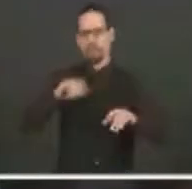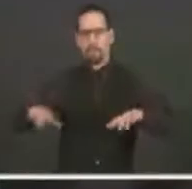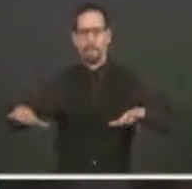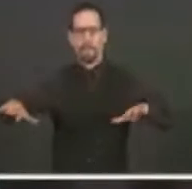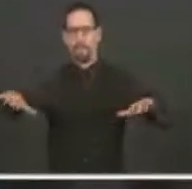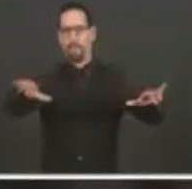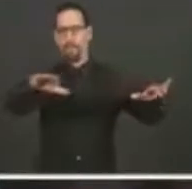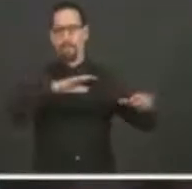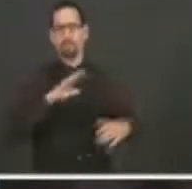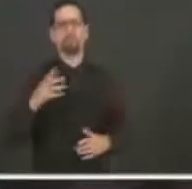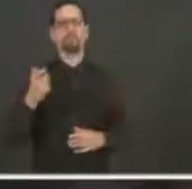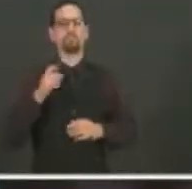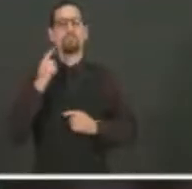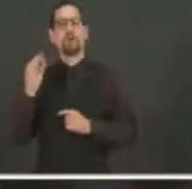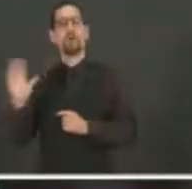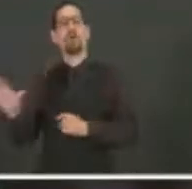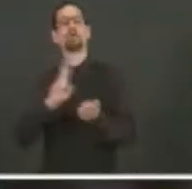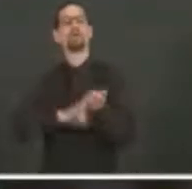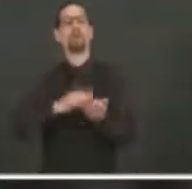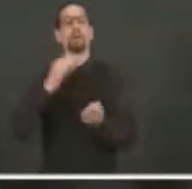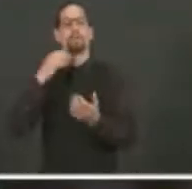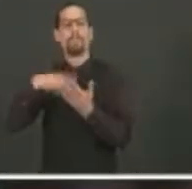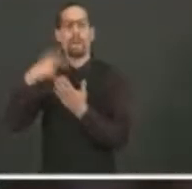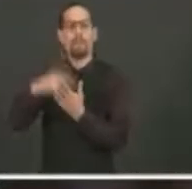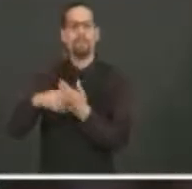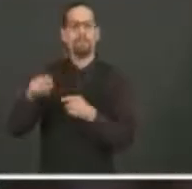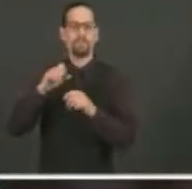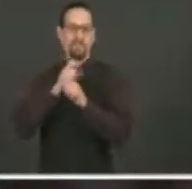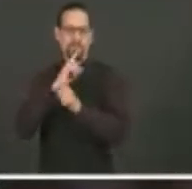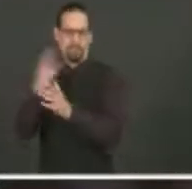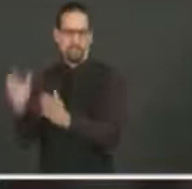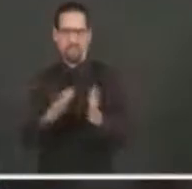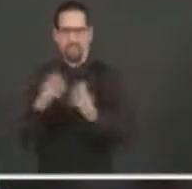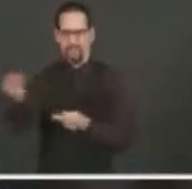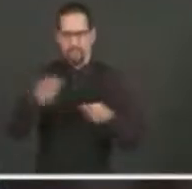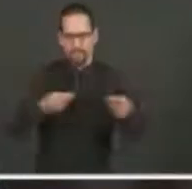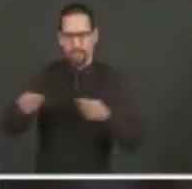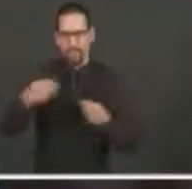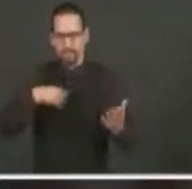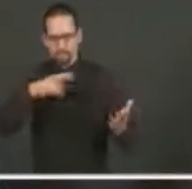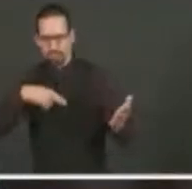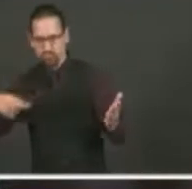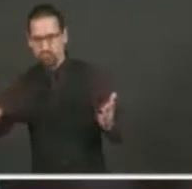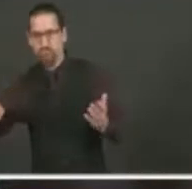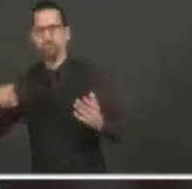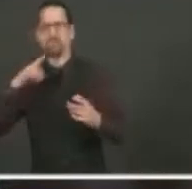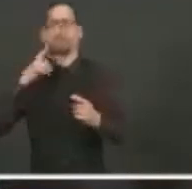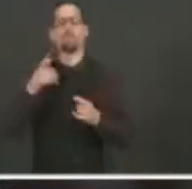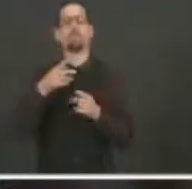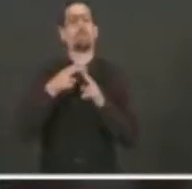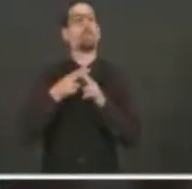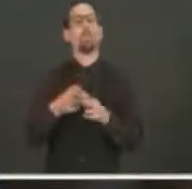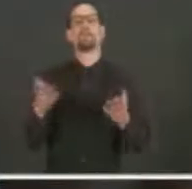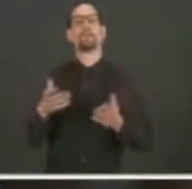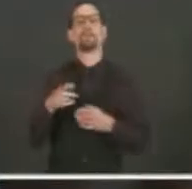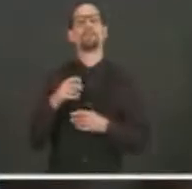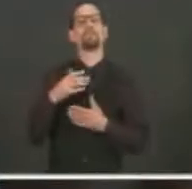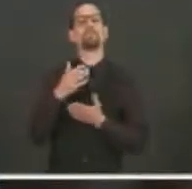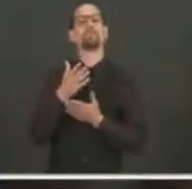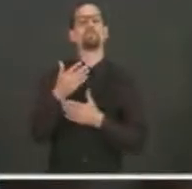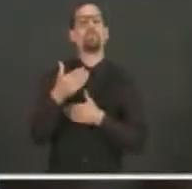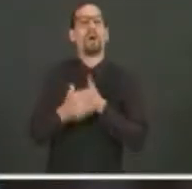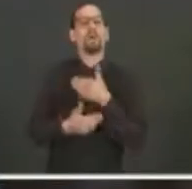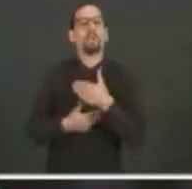information about what steps they should do, and it will be a phased process. It also plans to be in alignment